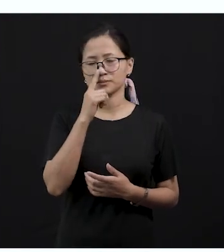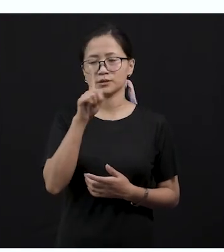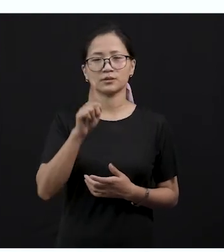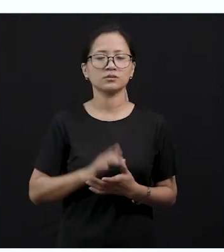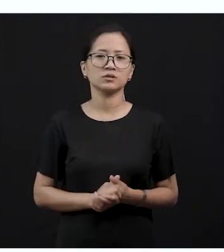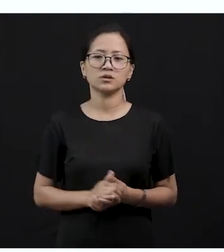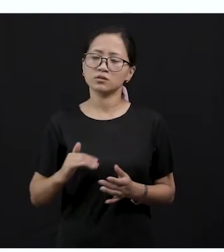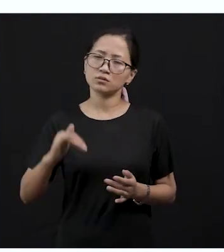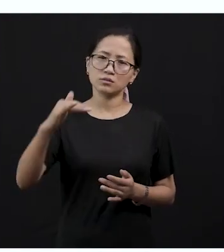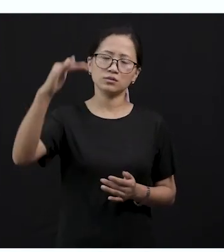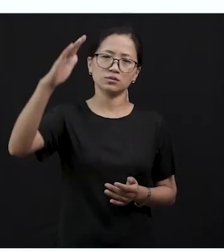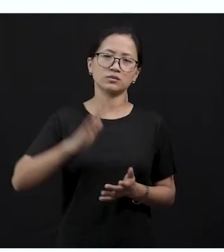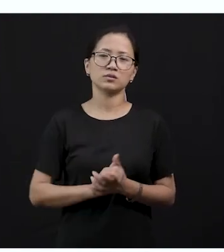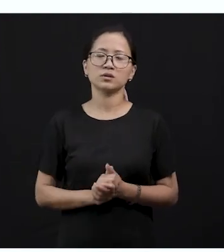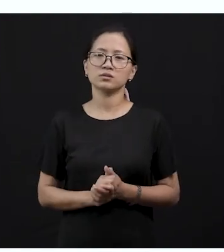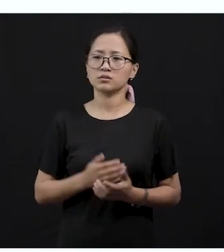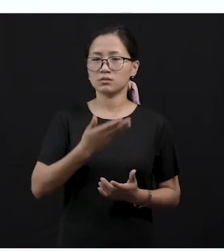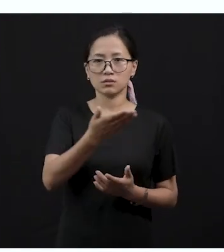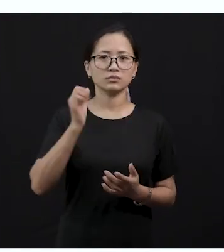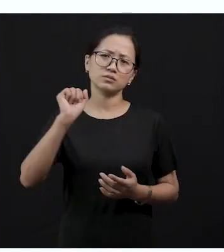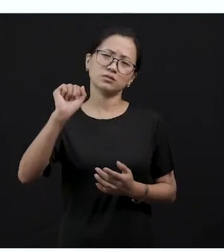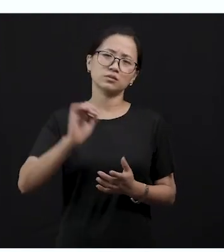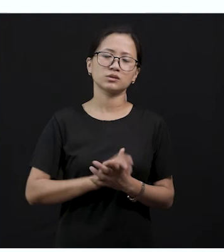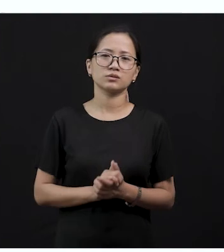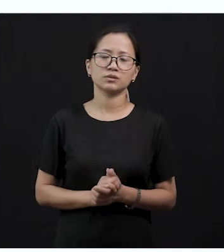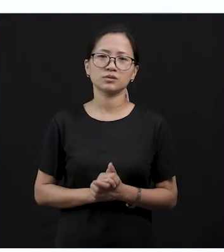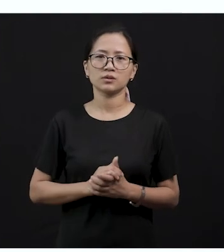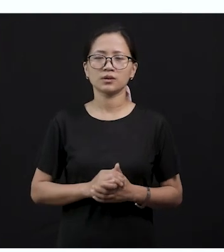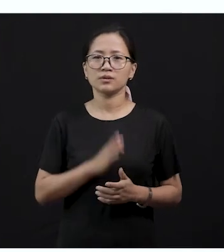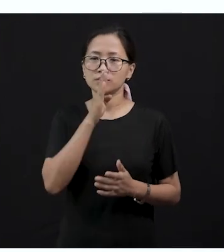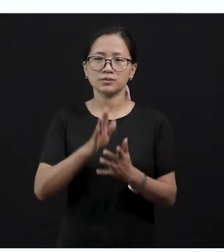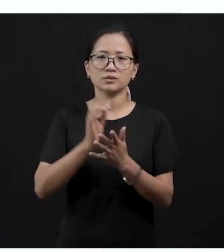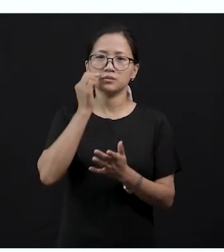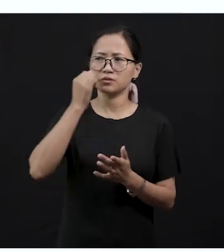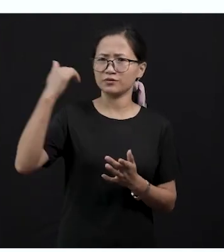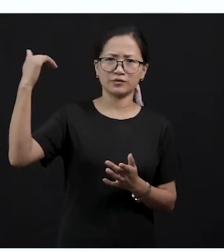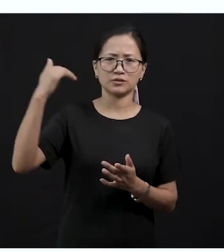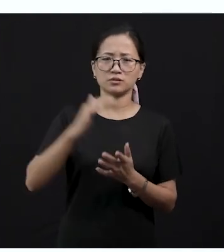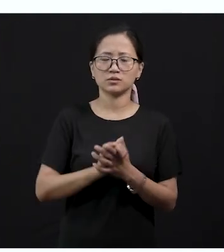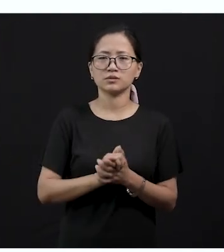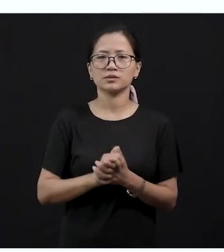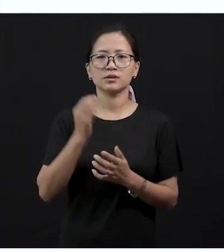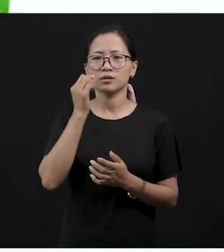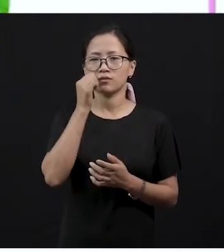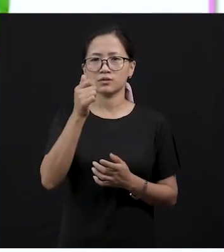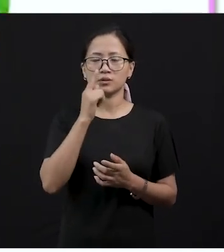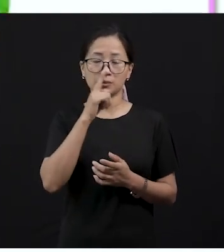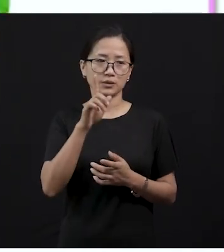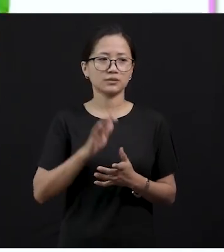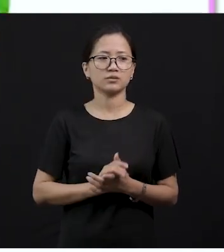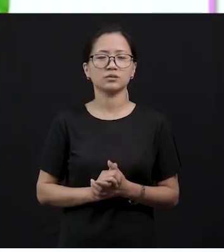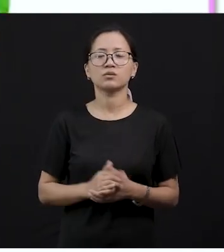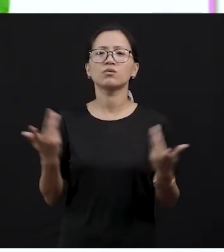They will grow up and they themselves will become mother or father. And it goes on, life goes on like that.